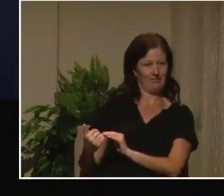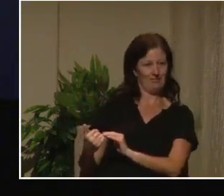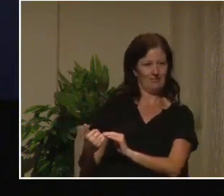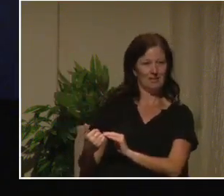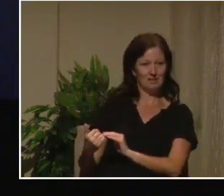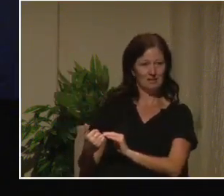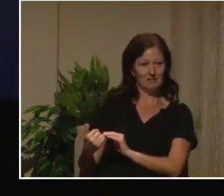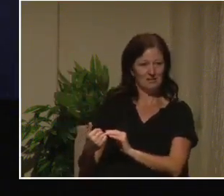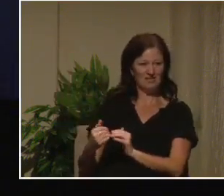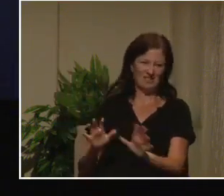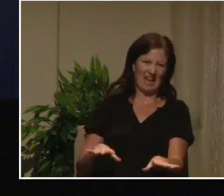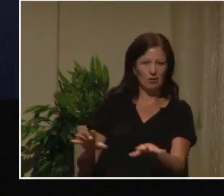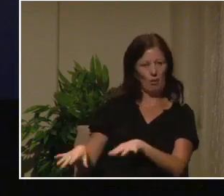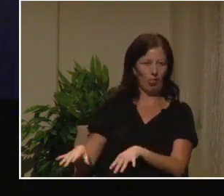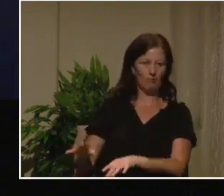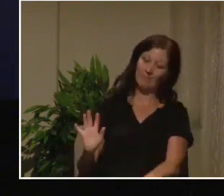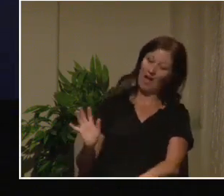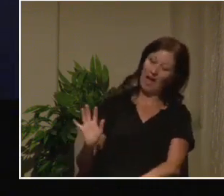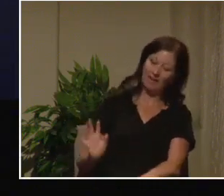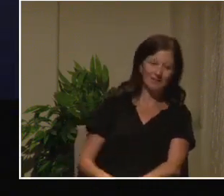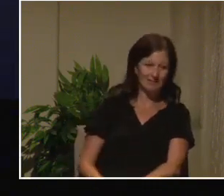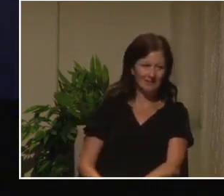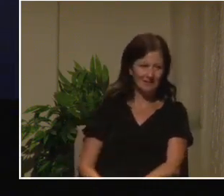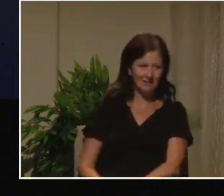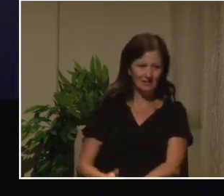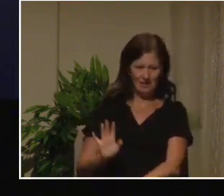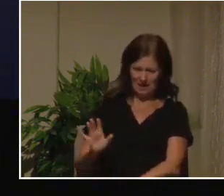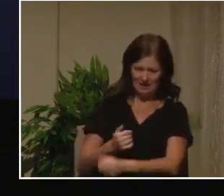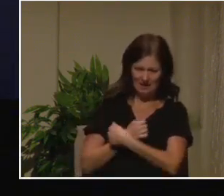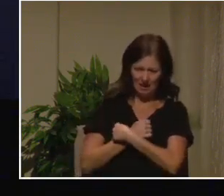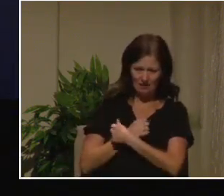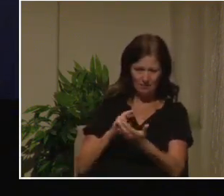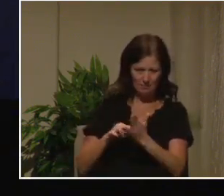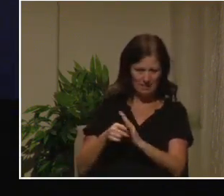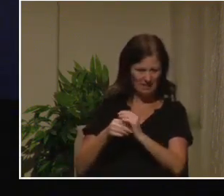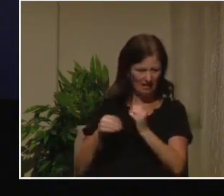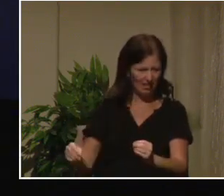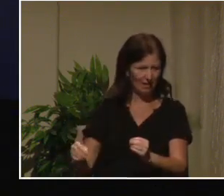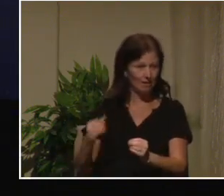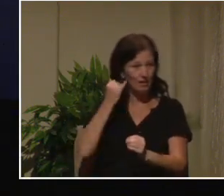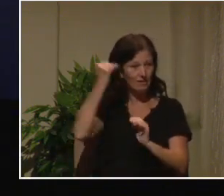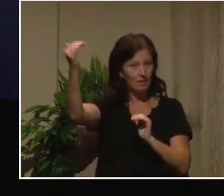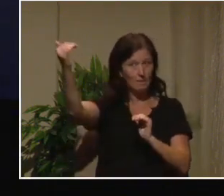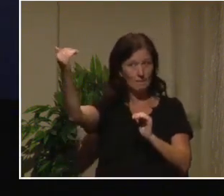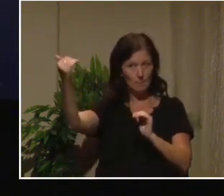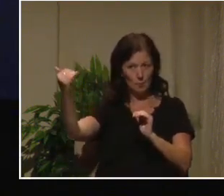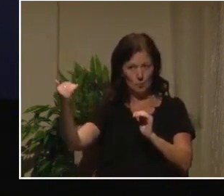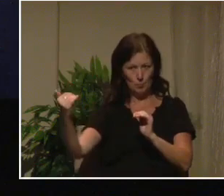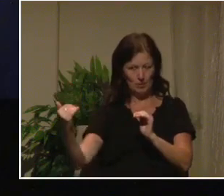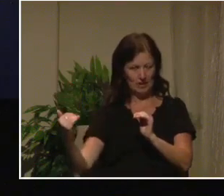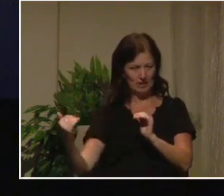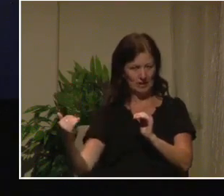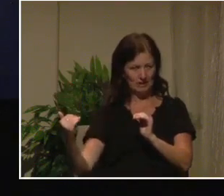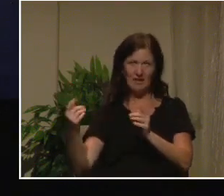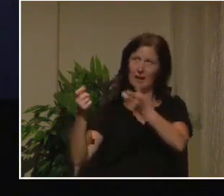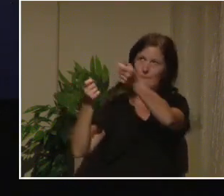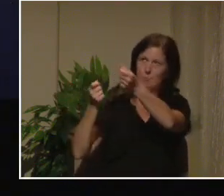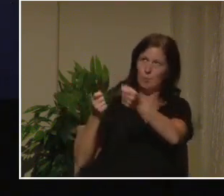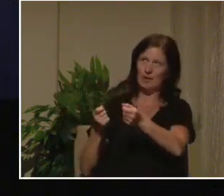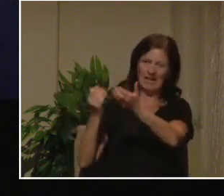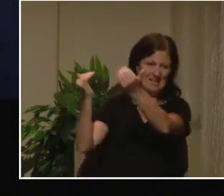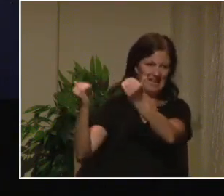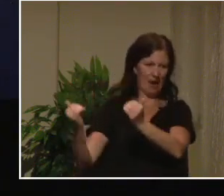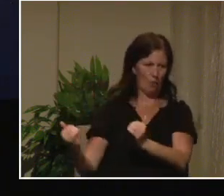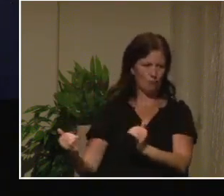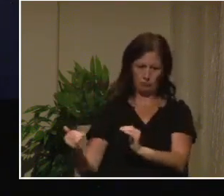that love, the love of God means nothing anymore. I mean, it becomes a complete abstraction apart from this